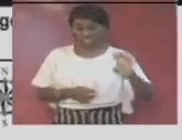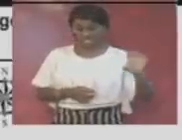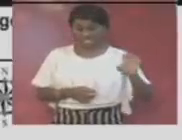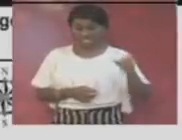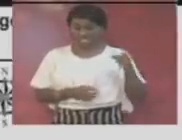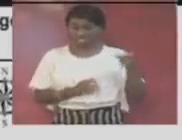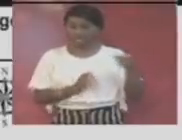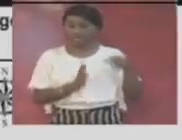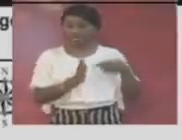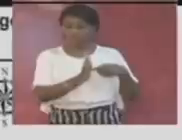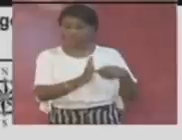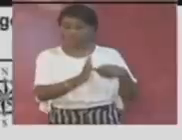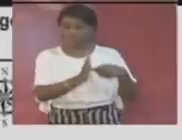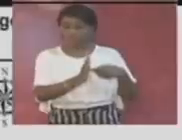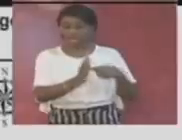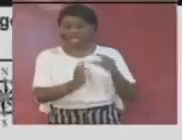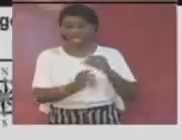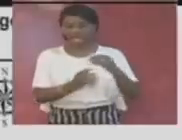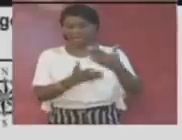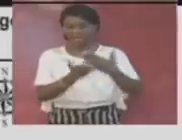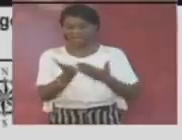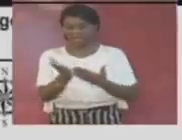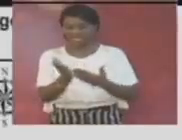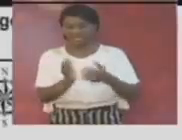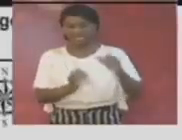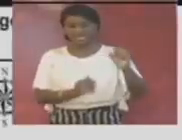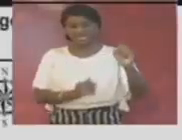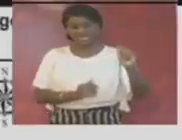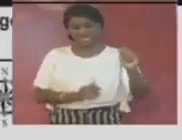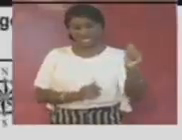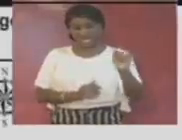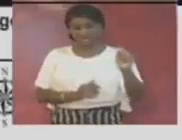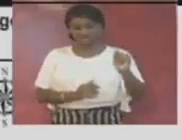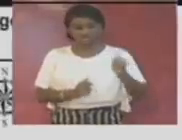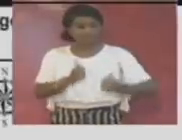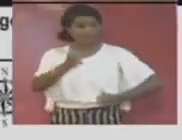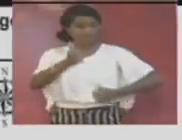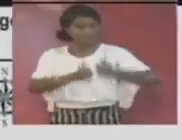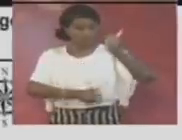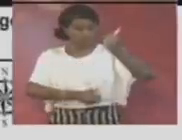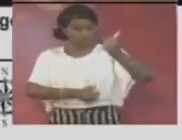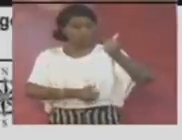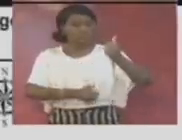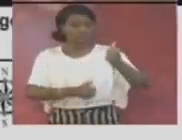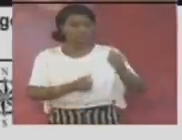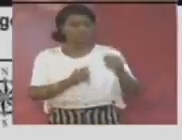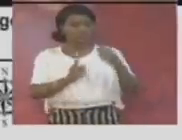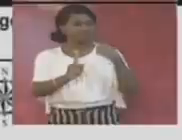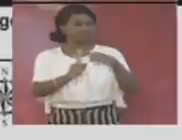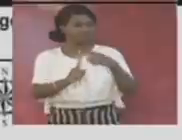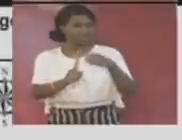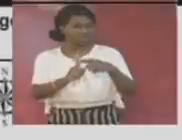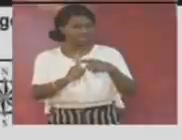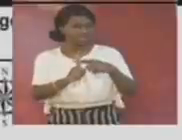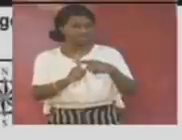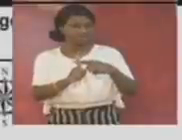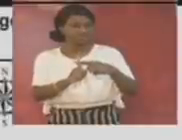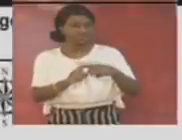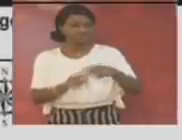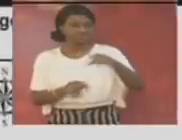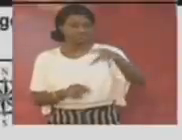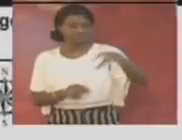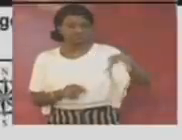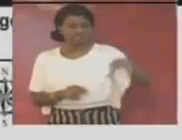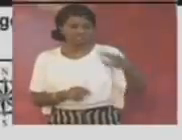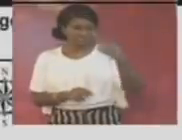and parts of St. Andrew, St. David, showing the largest number of cases in various communities.